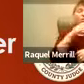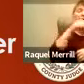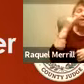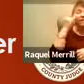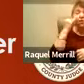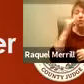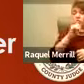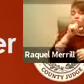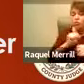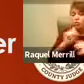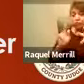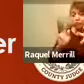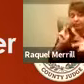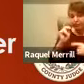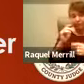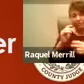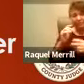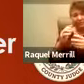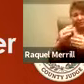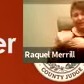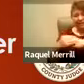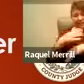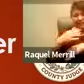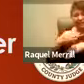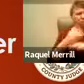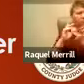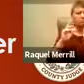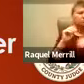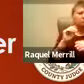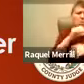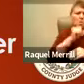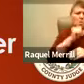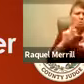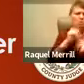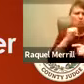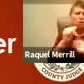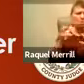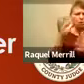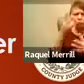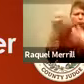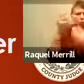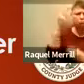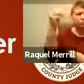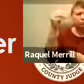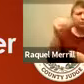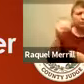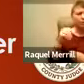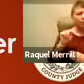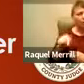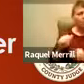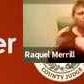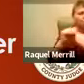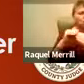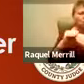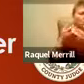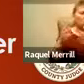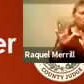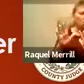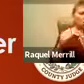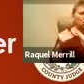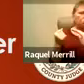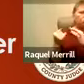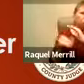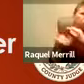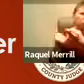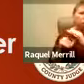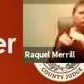people are usually not out and about as much as the young people, and they're, for the most part, they're already sheltered in. Some of